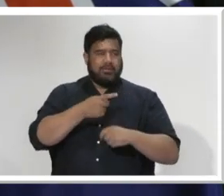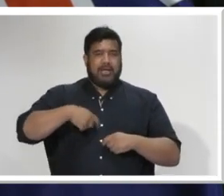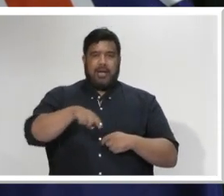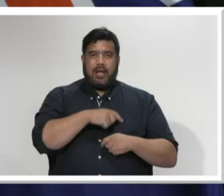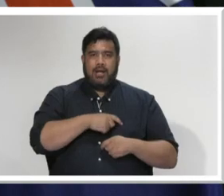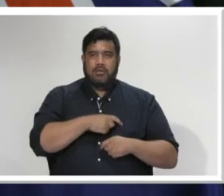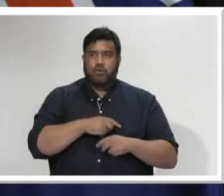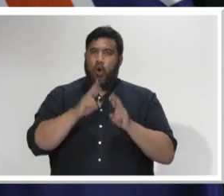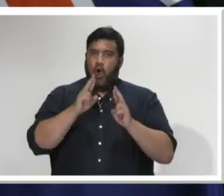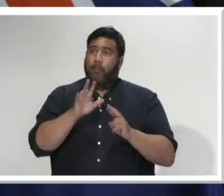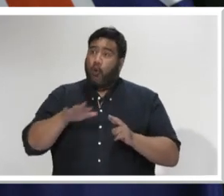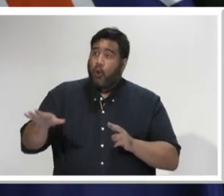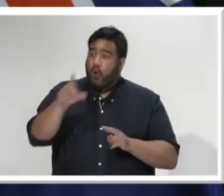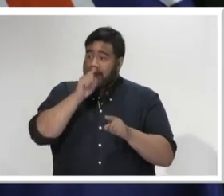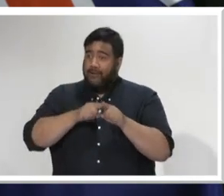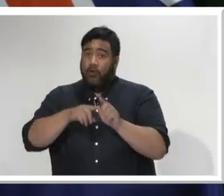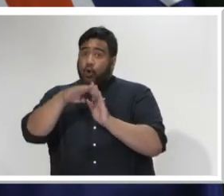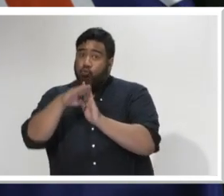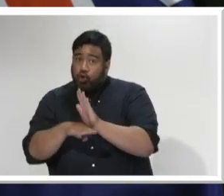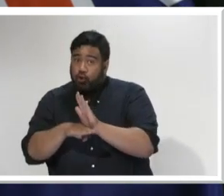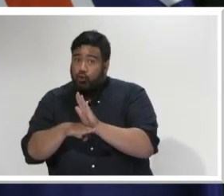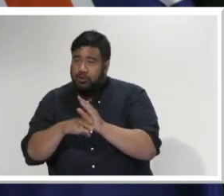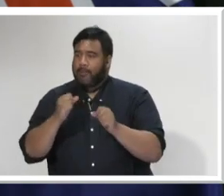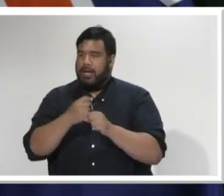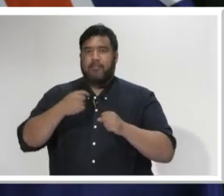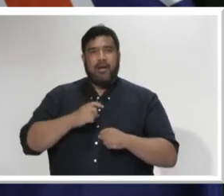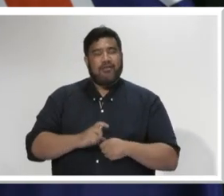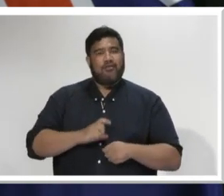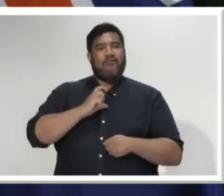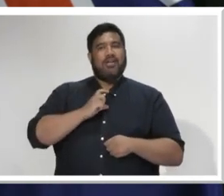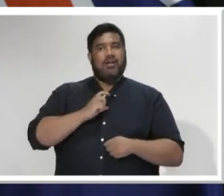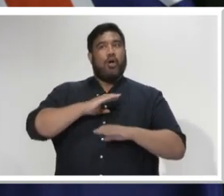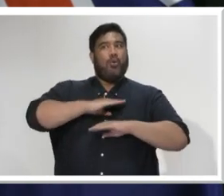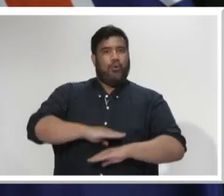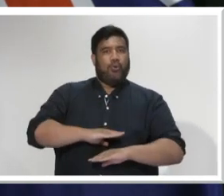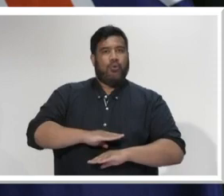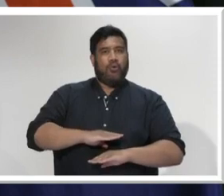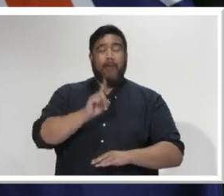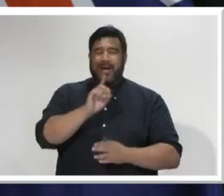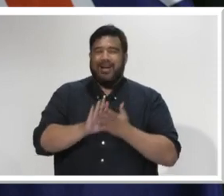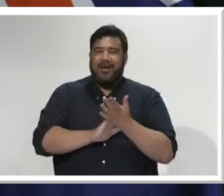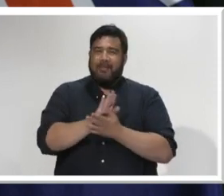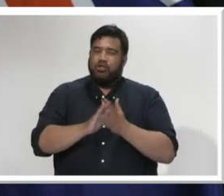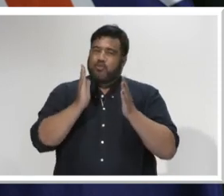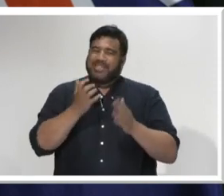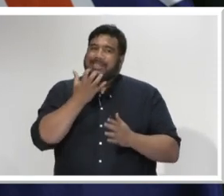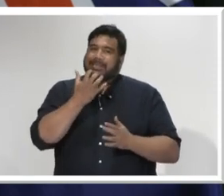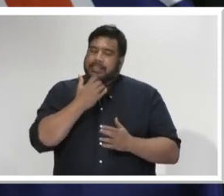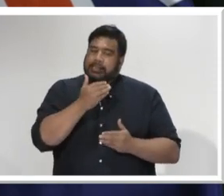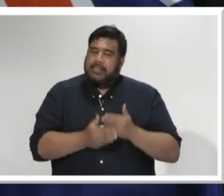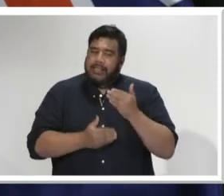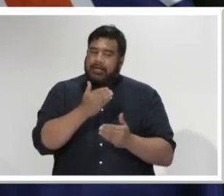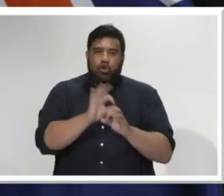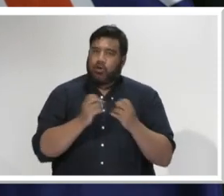they can follow the rules gives me confidence. But the same level of discipline to keeping to the rules at level 3 continues